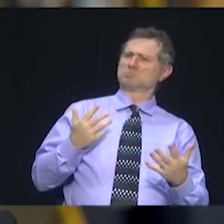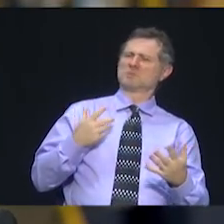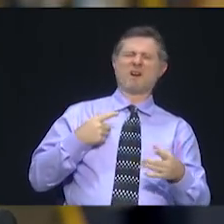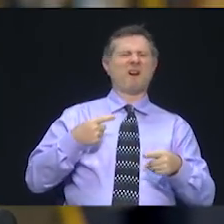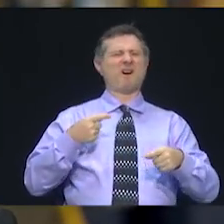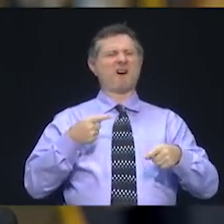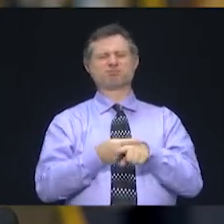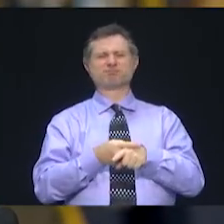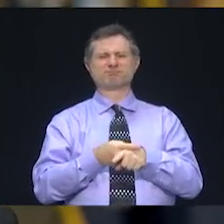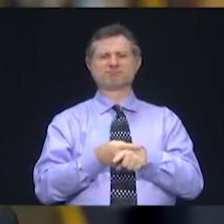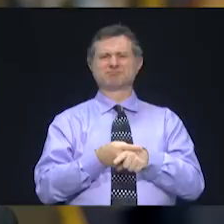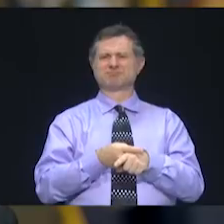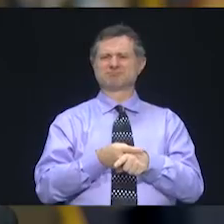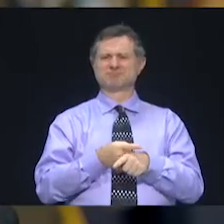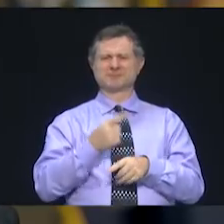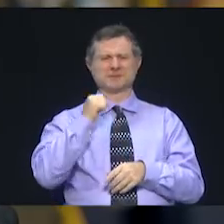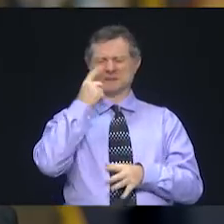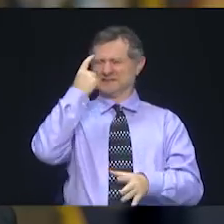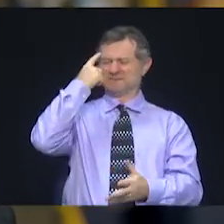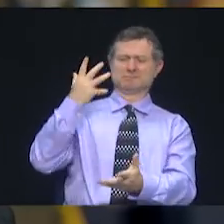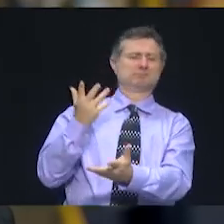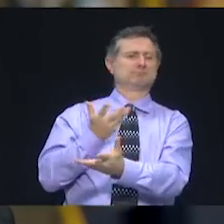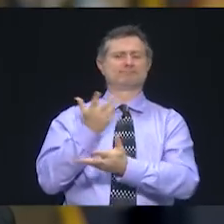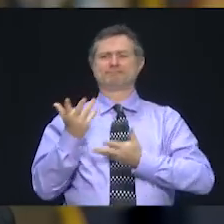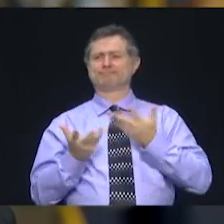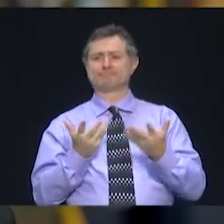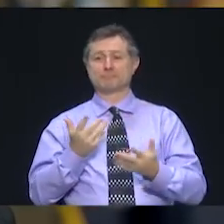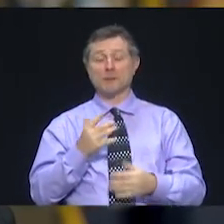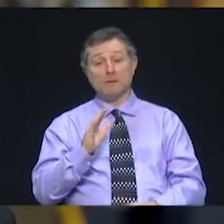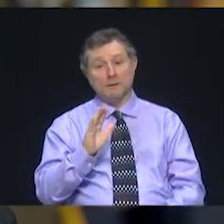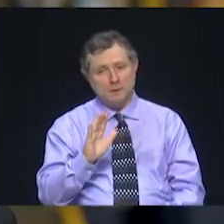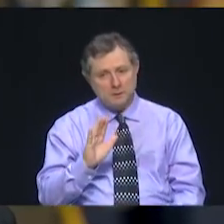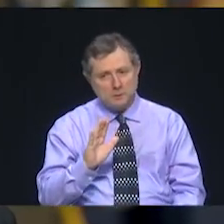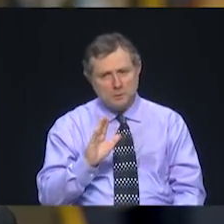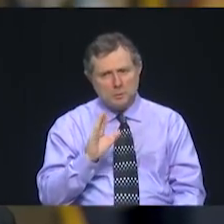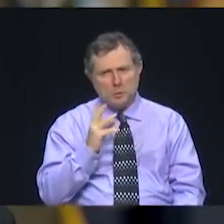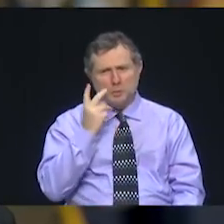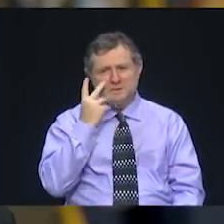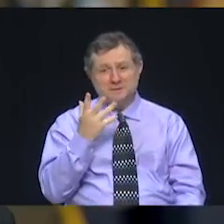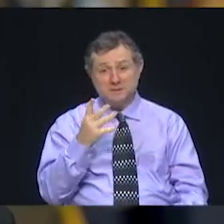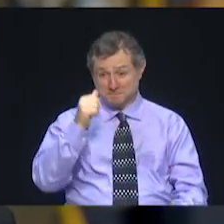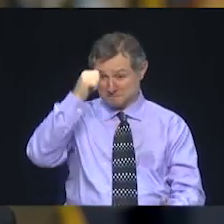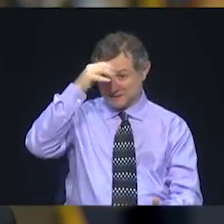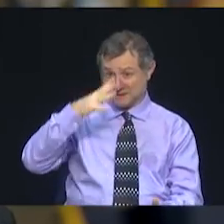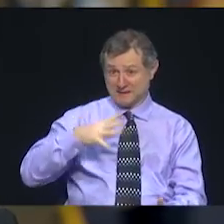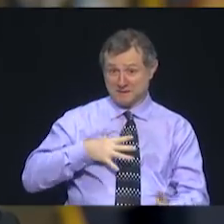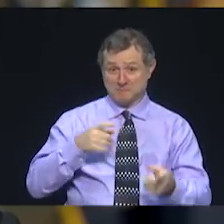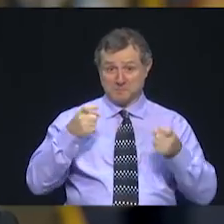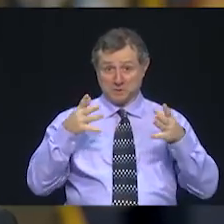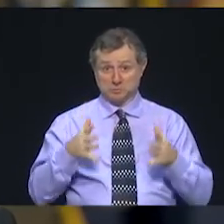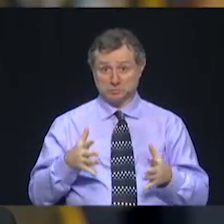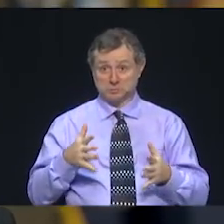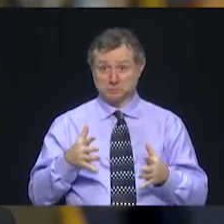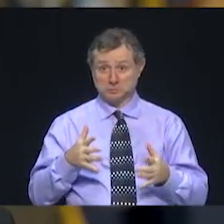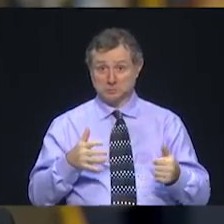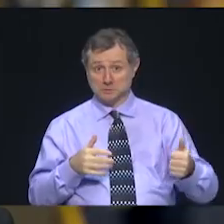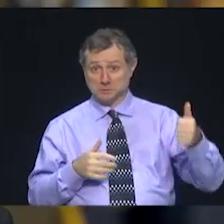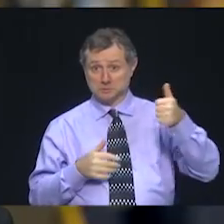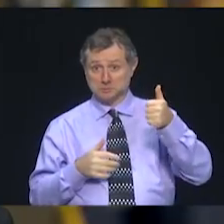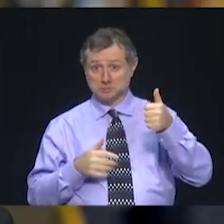standard. First, when have you ever seen male managers maligned